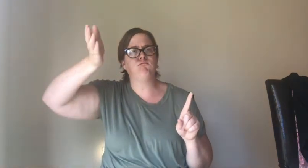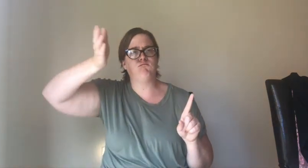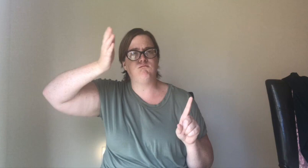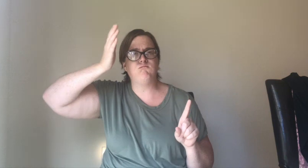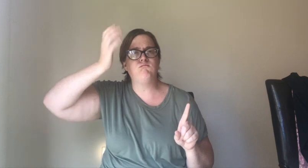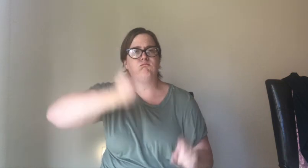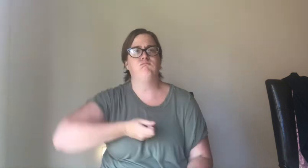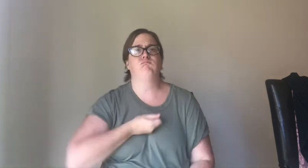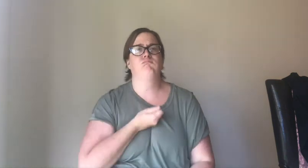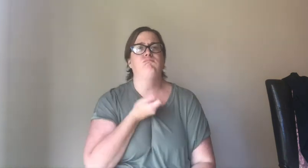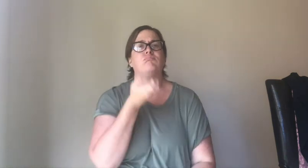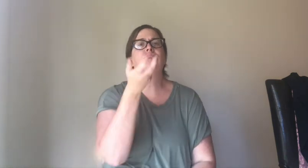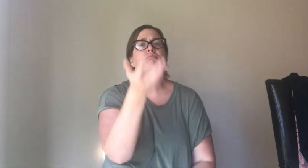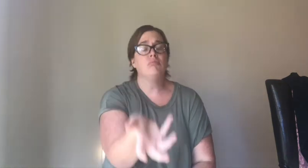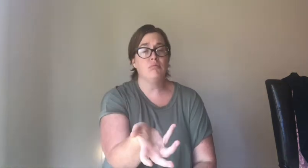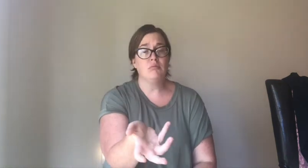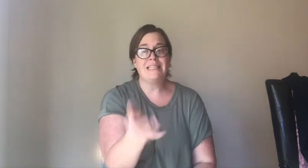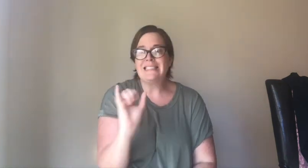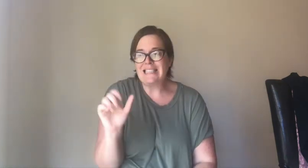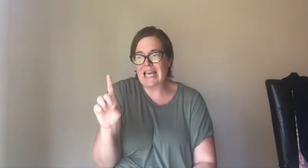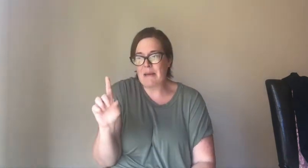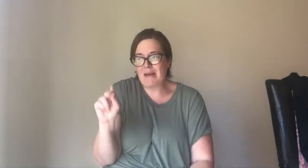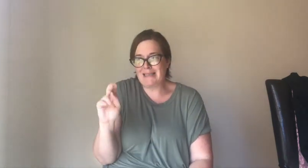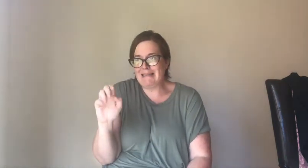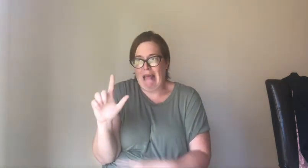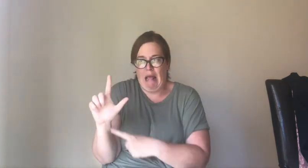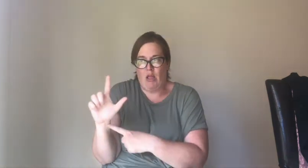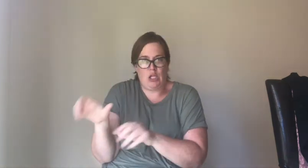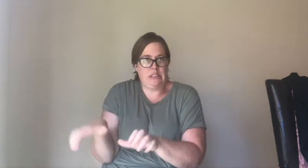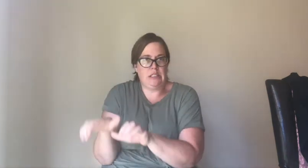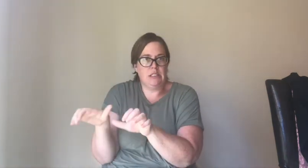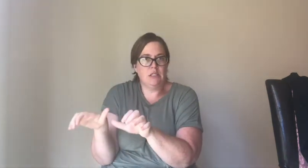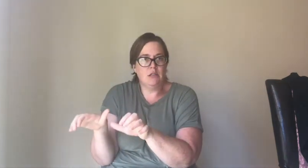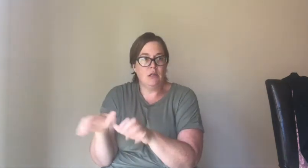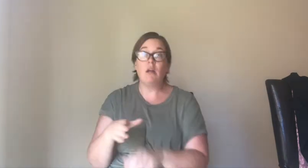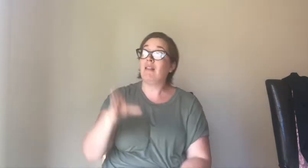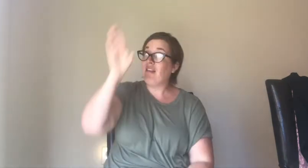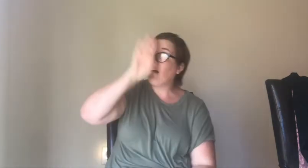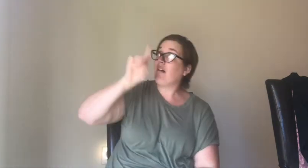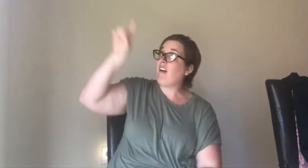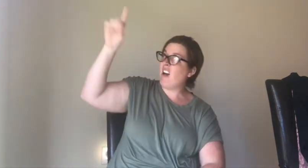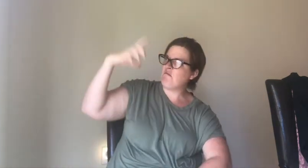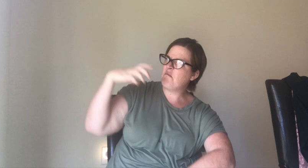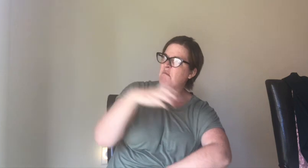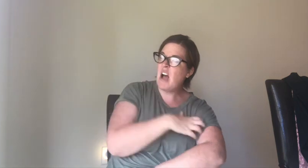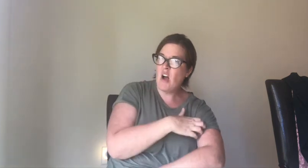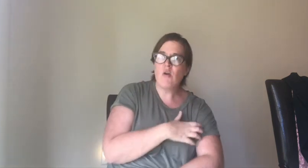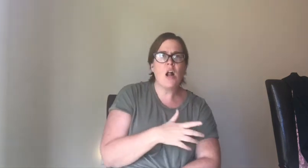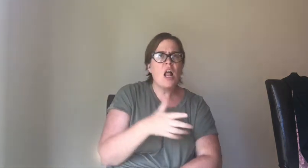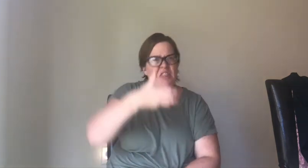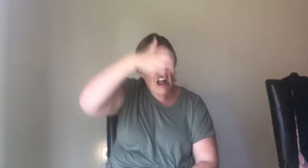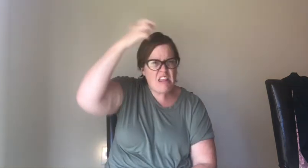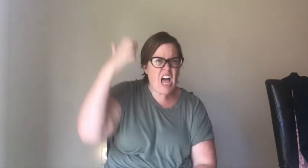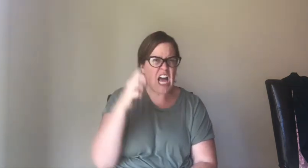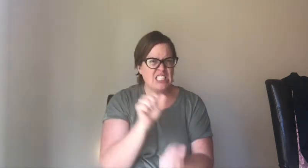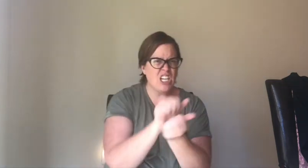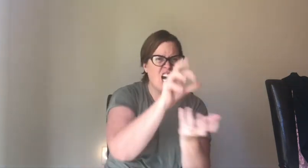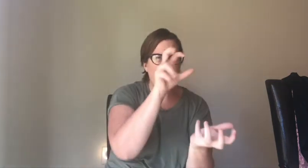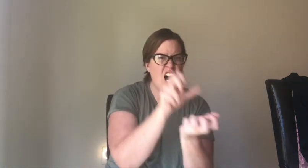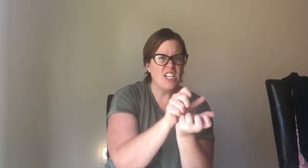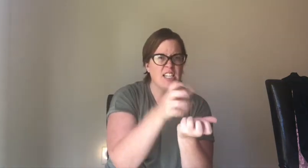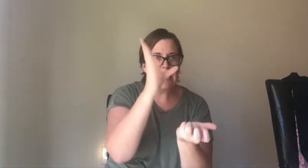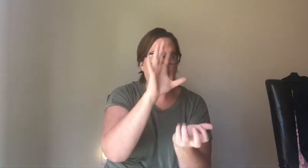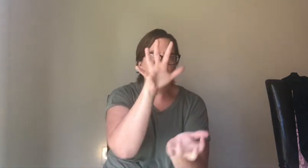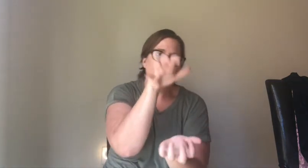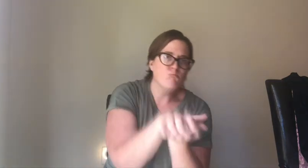perfectly fit into the different categories the world wants you to fit into. Be weird and be proud of it. God didn't call you